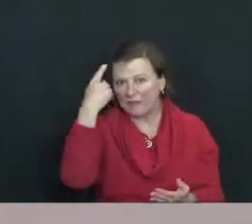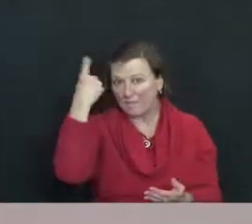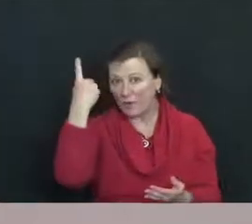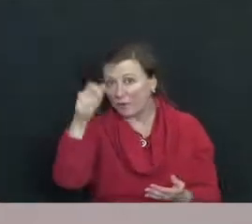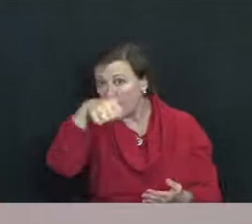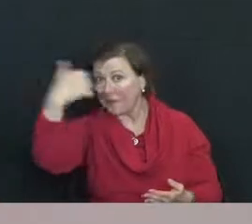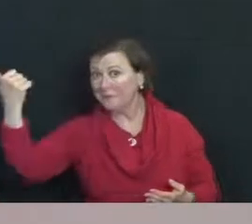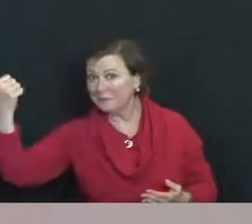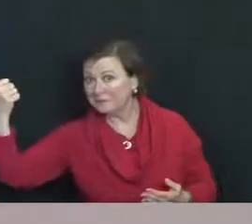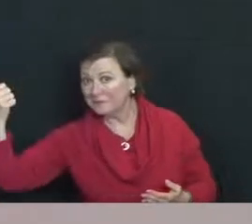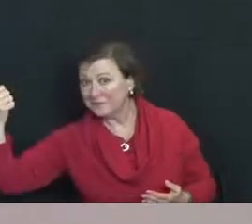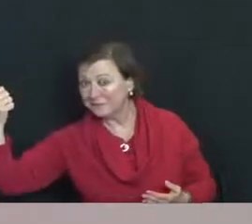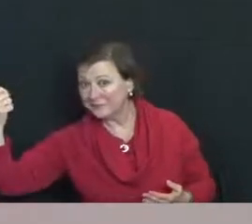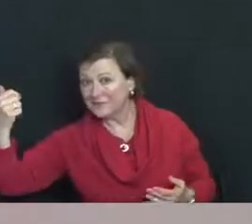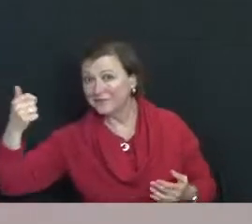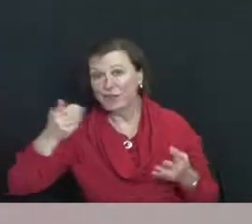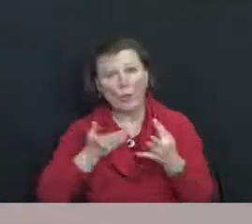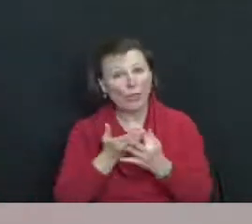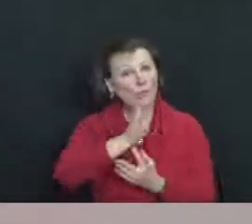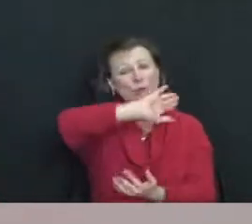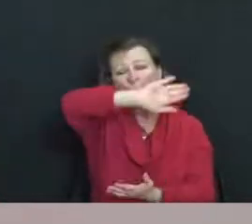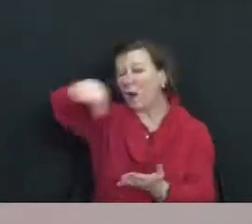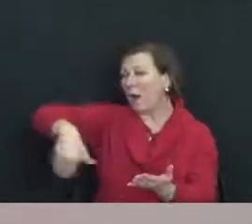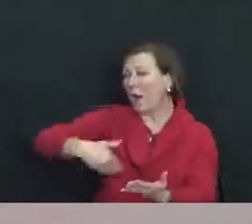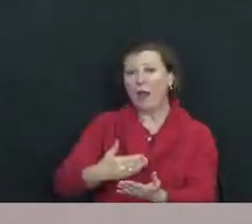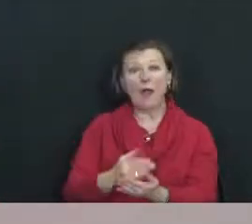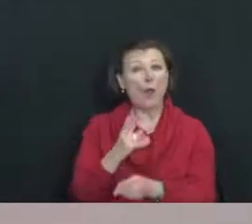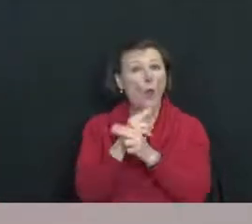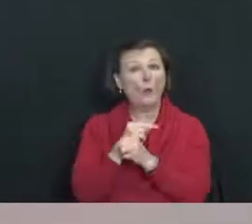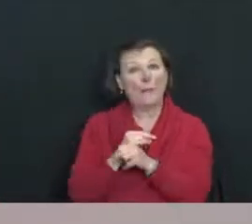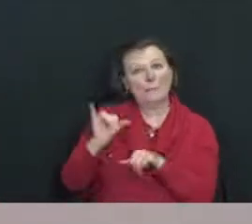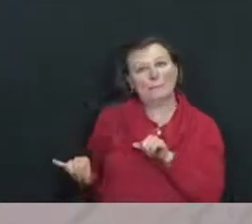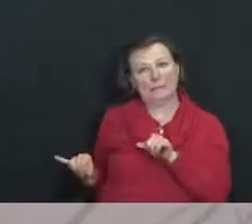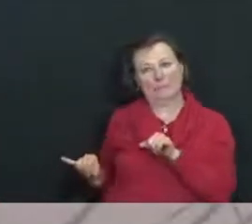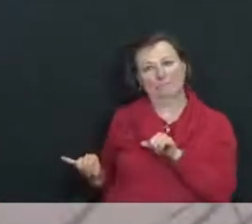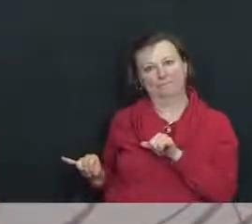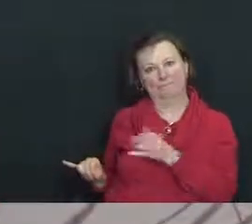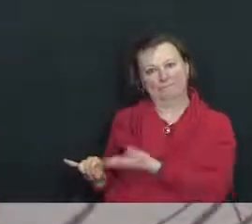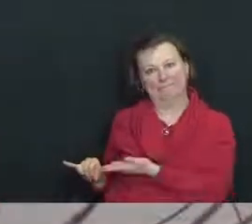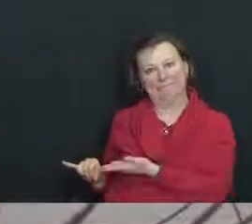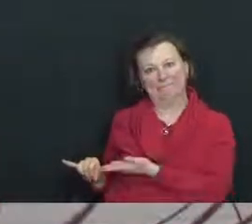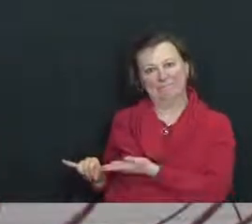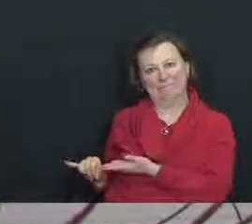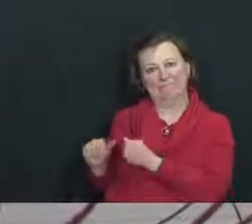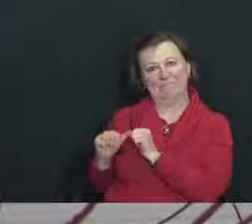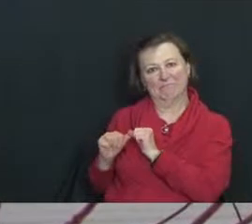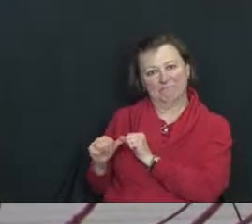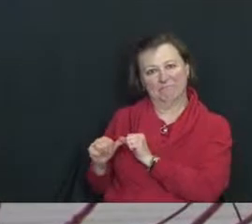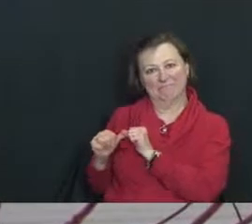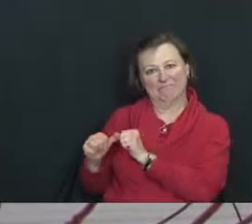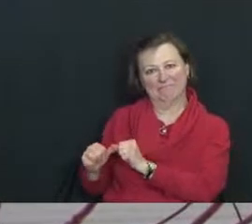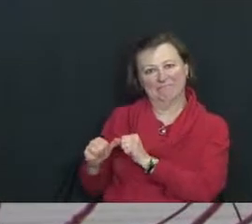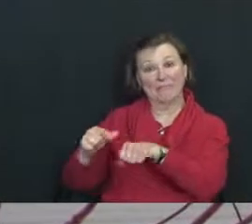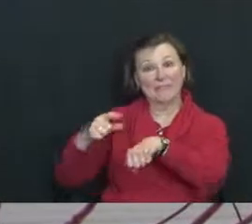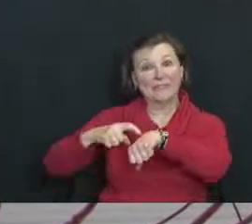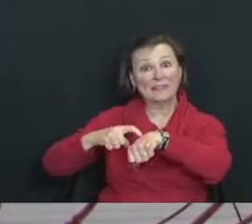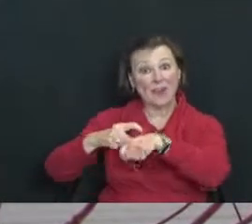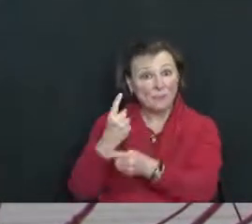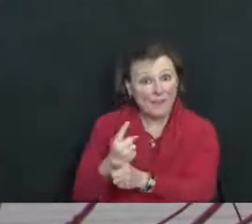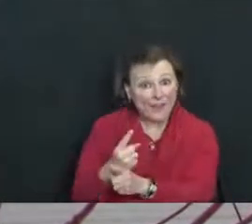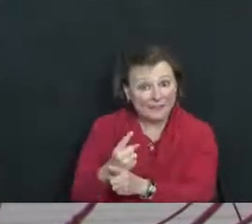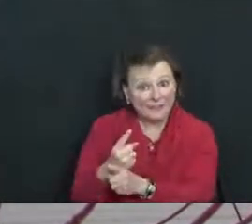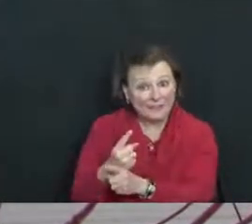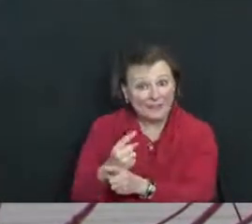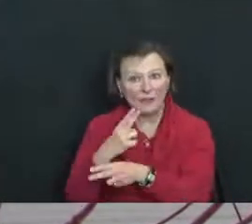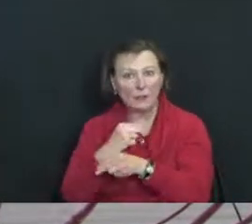else. Through it all, the rabbit never left. And then, when the time was right, the rabbit